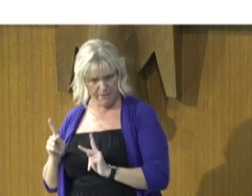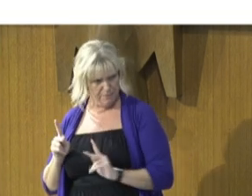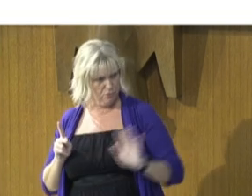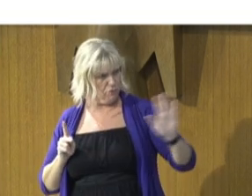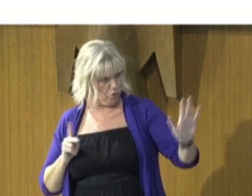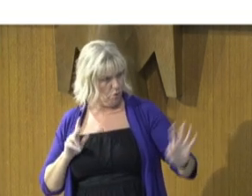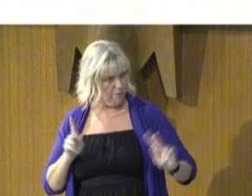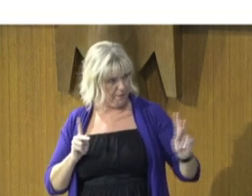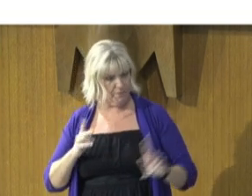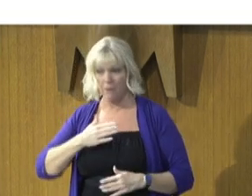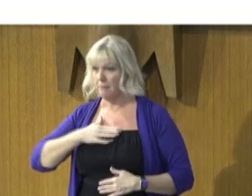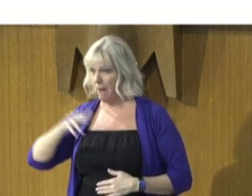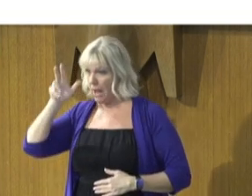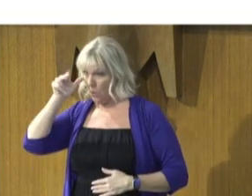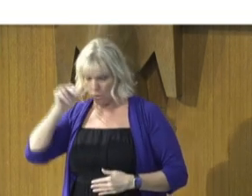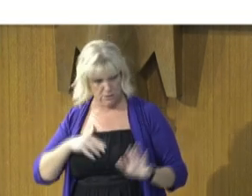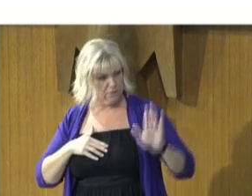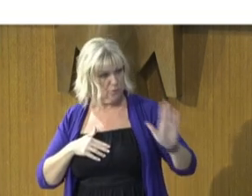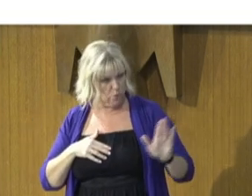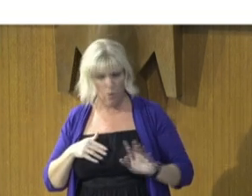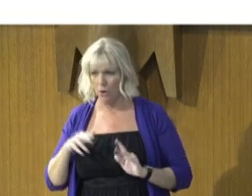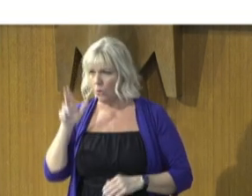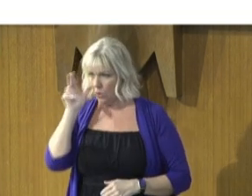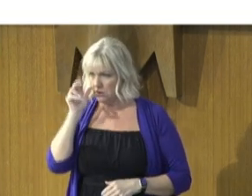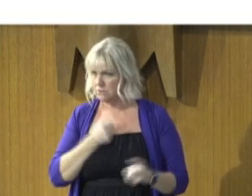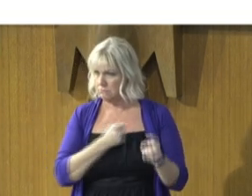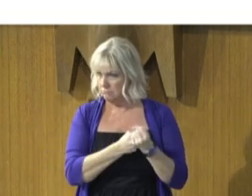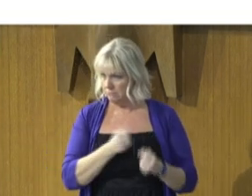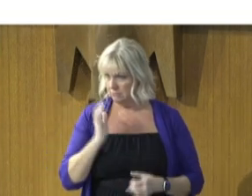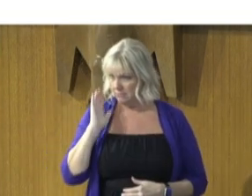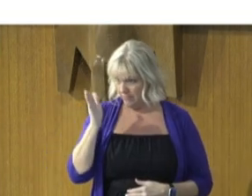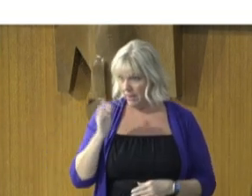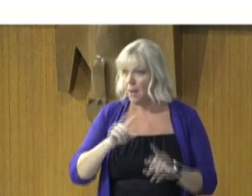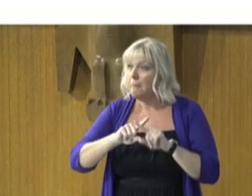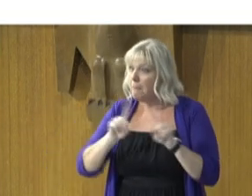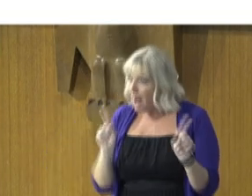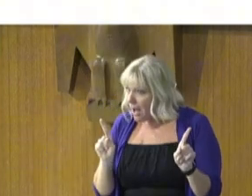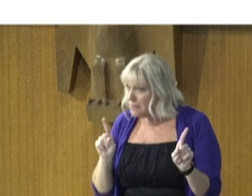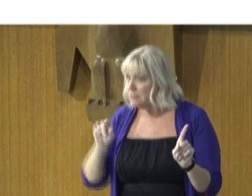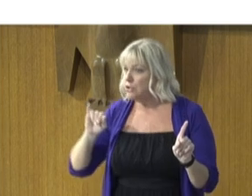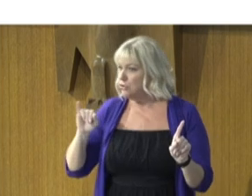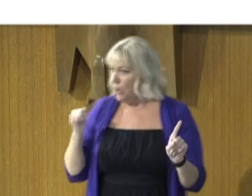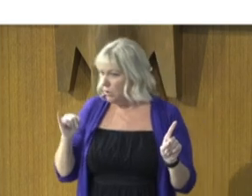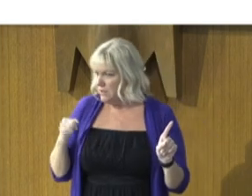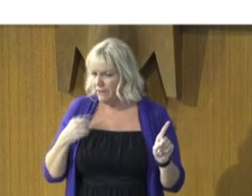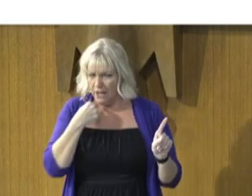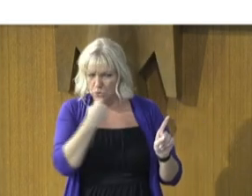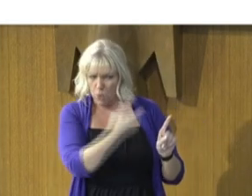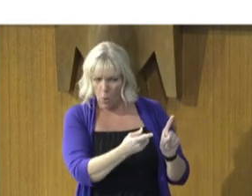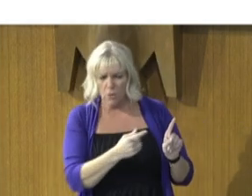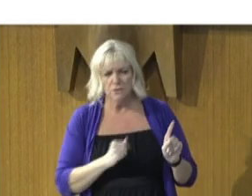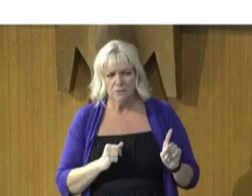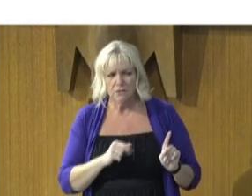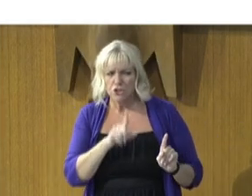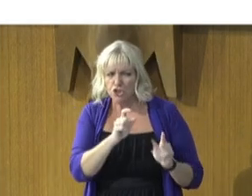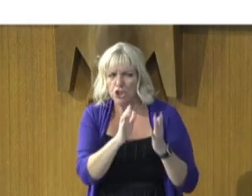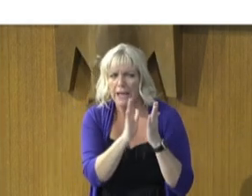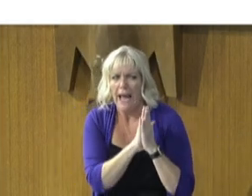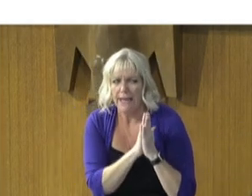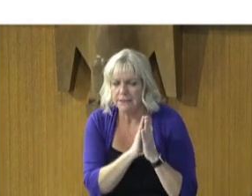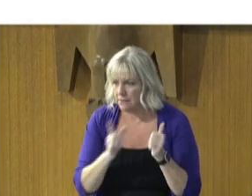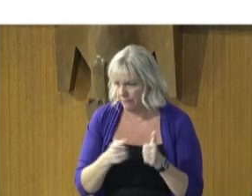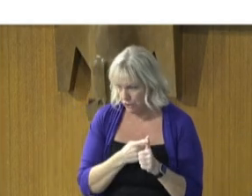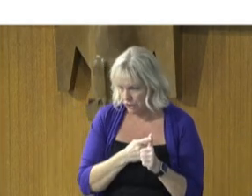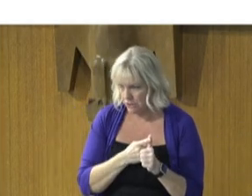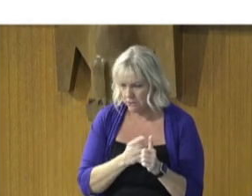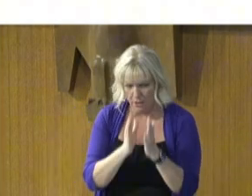My horses are your horses." But Jehoshaphat also said to the king of Israel, "Inquire first for the word of the